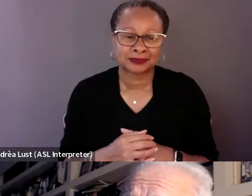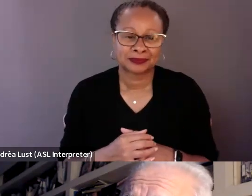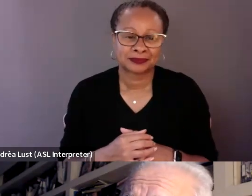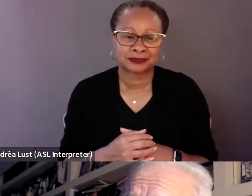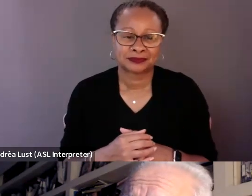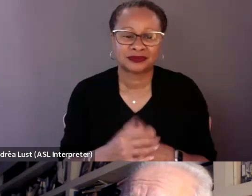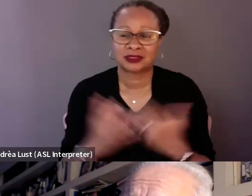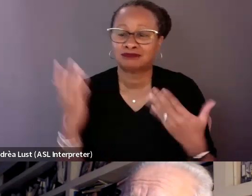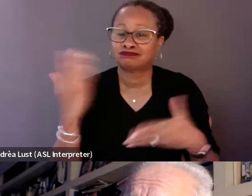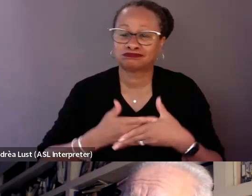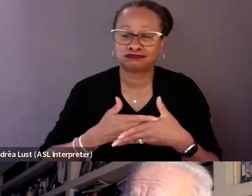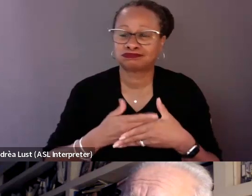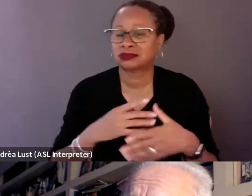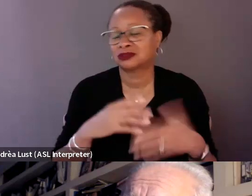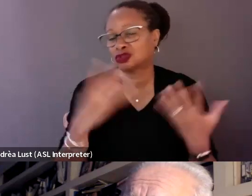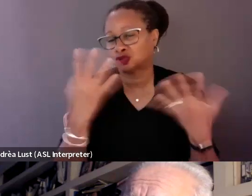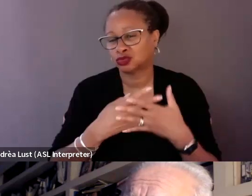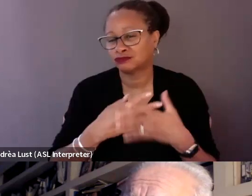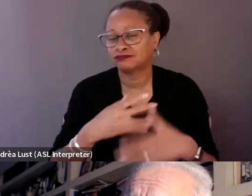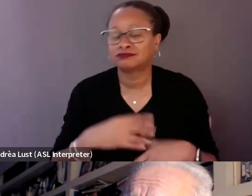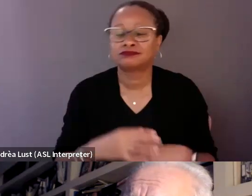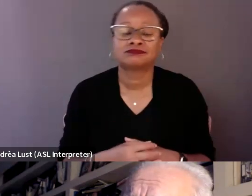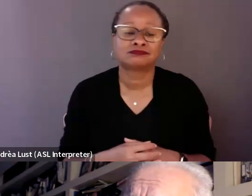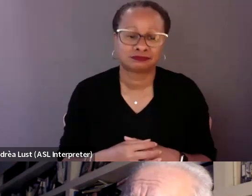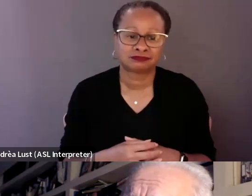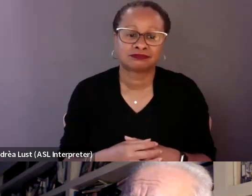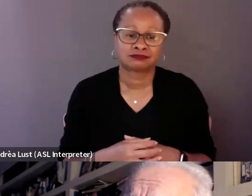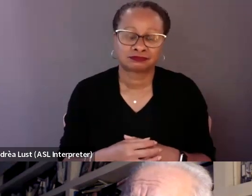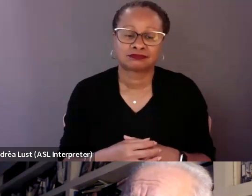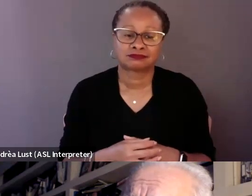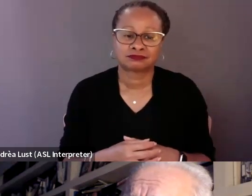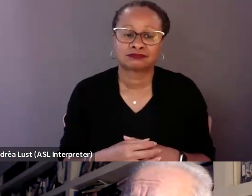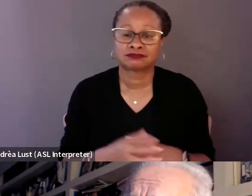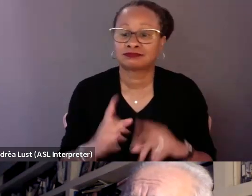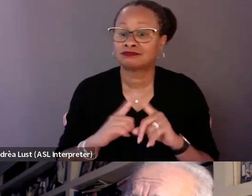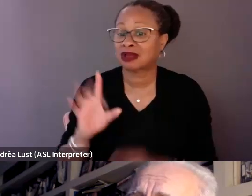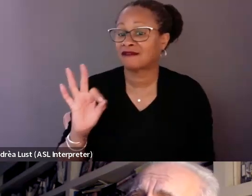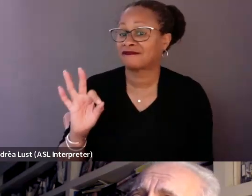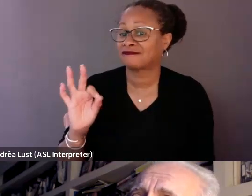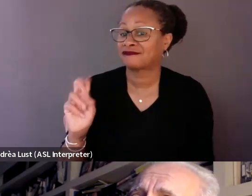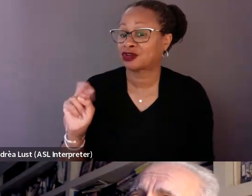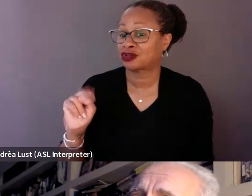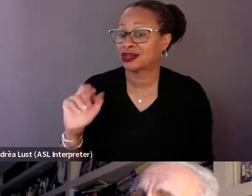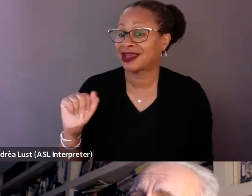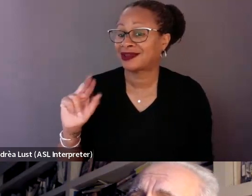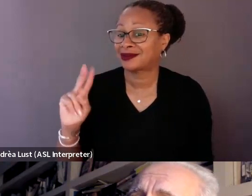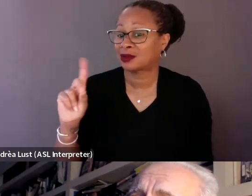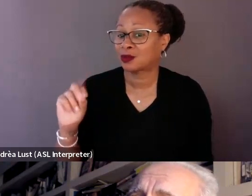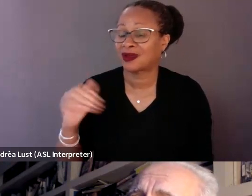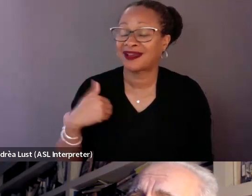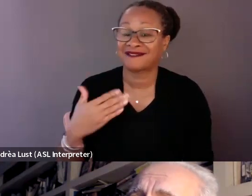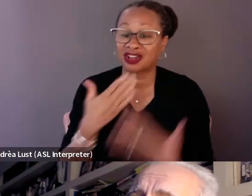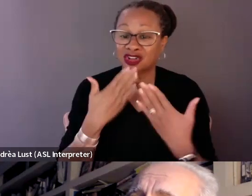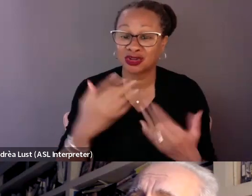black, very black. But Fernando have a very good idea.